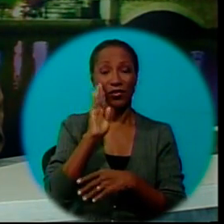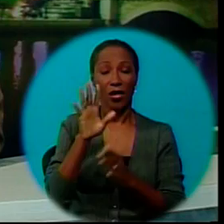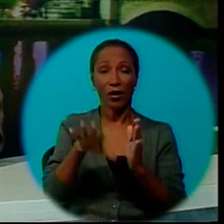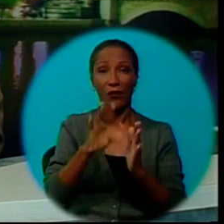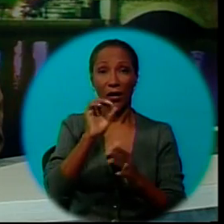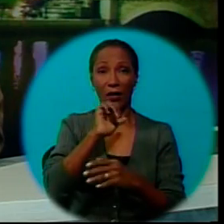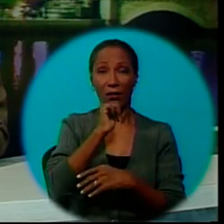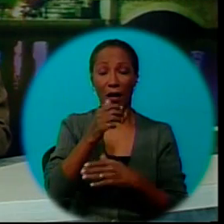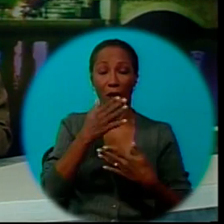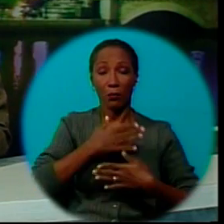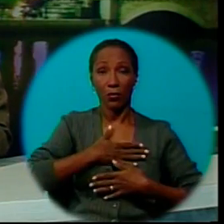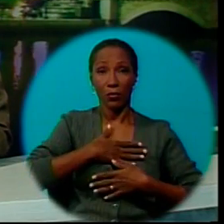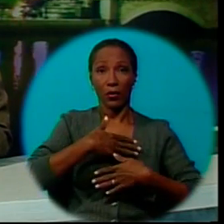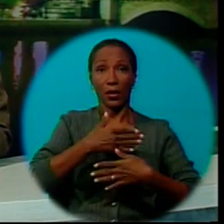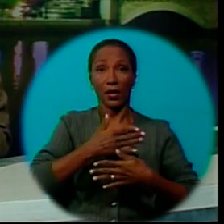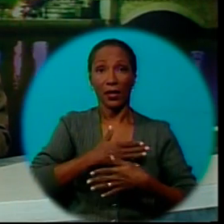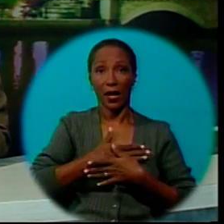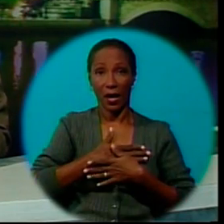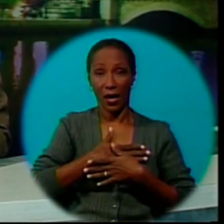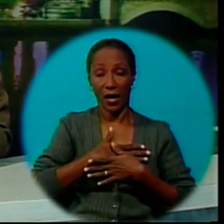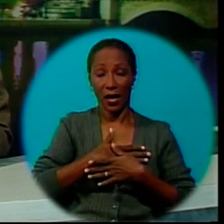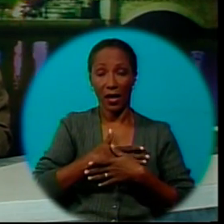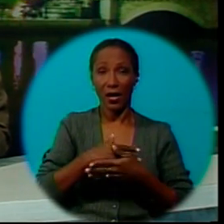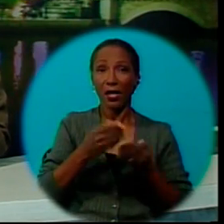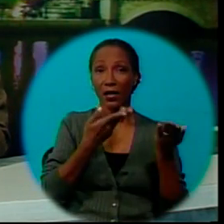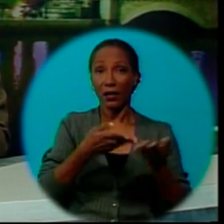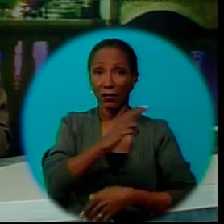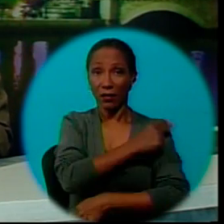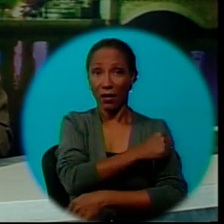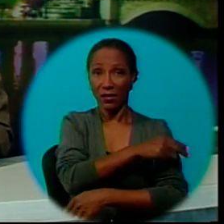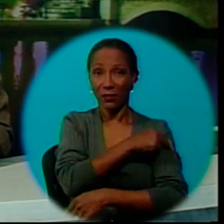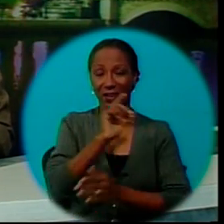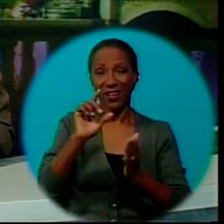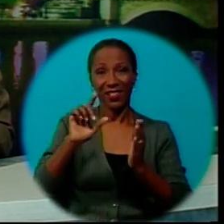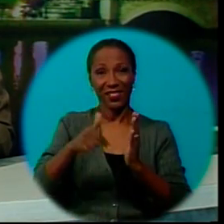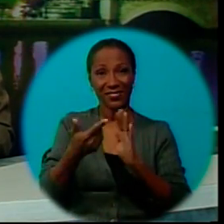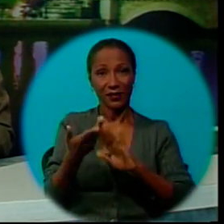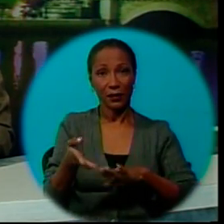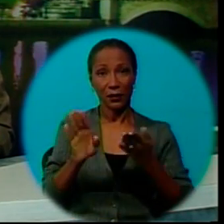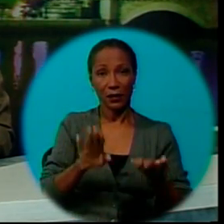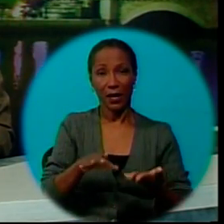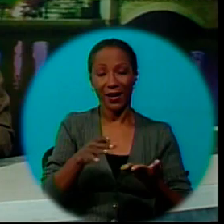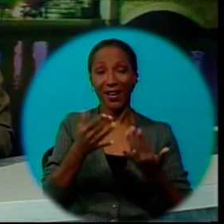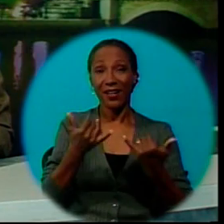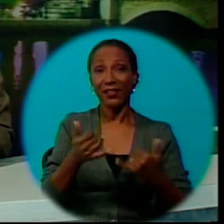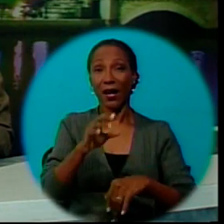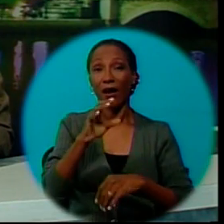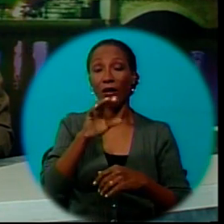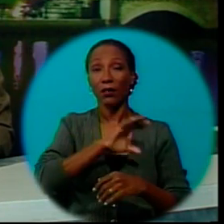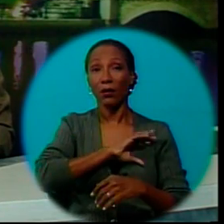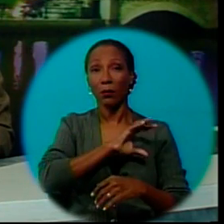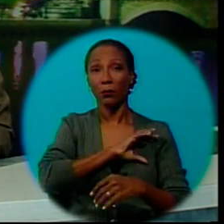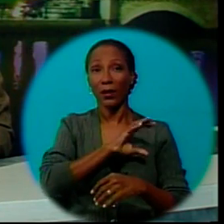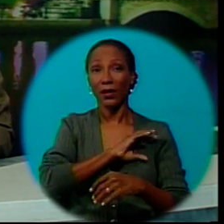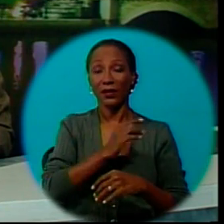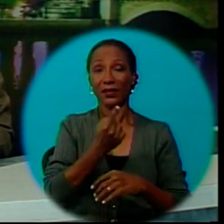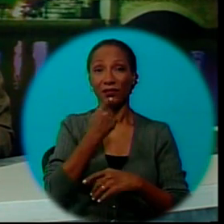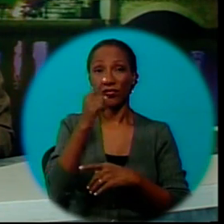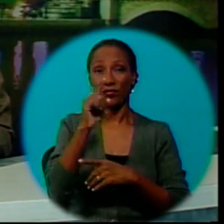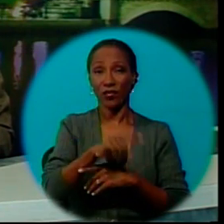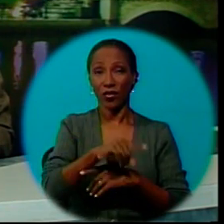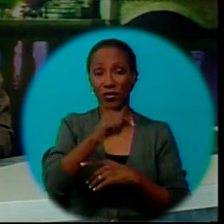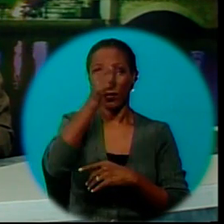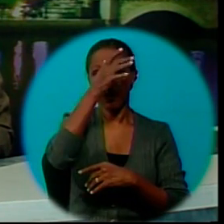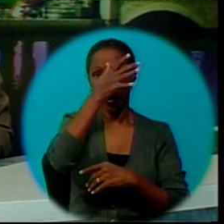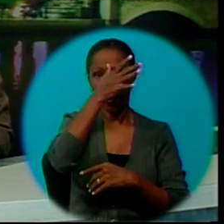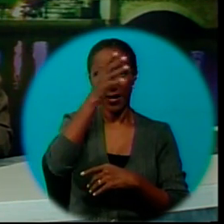to the Queen Elizabeth Hospital. She later died. Police have charged her father, 23-year-old Akida Bradshaw,